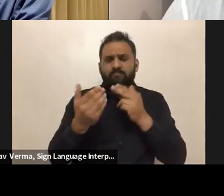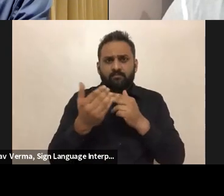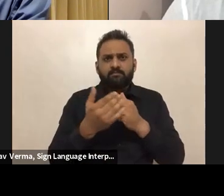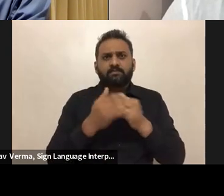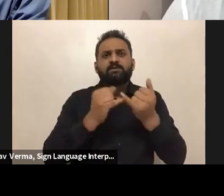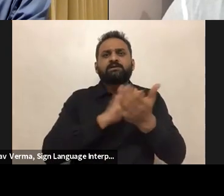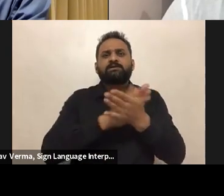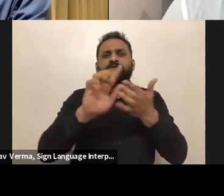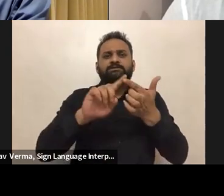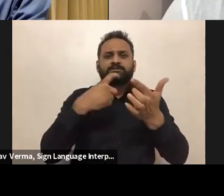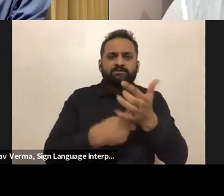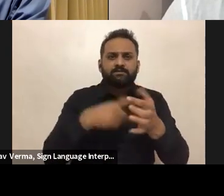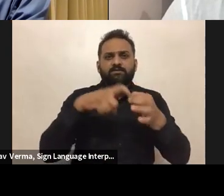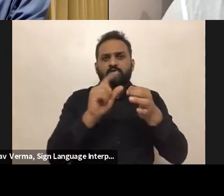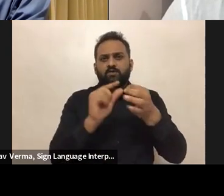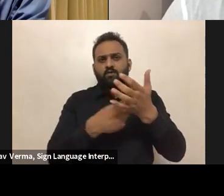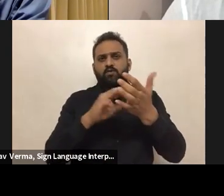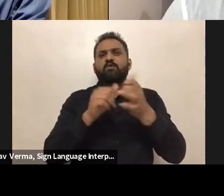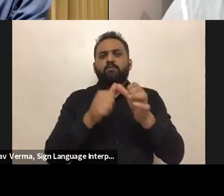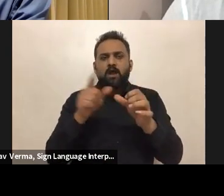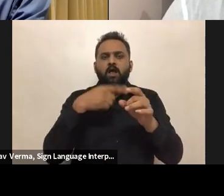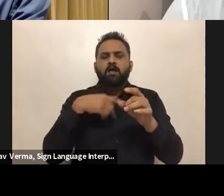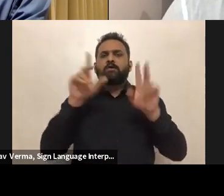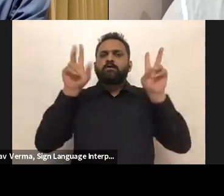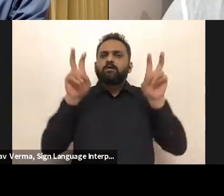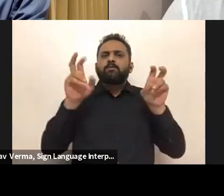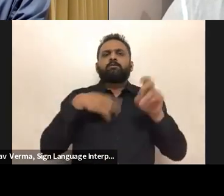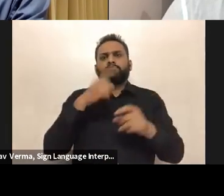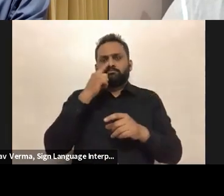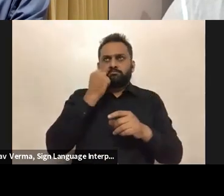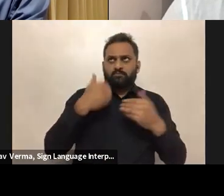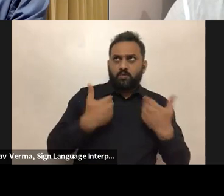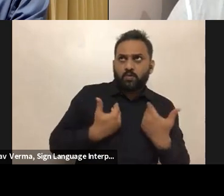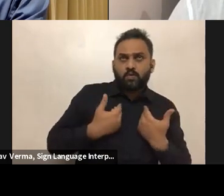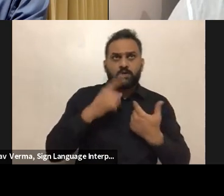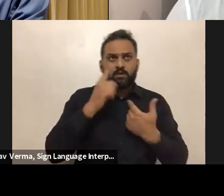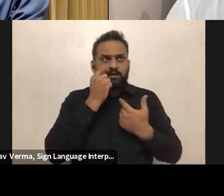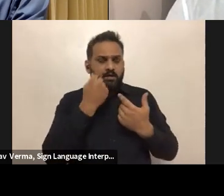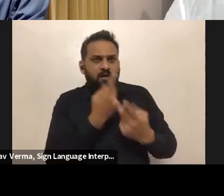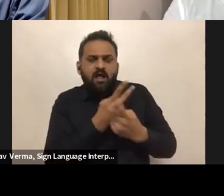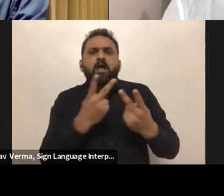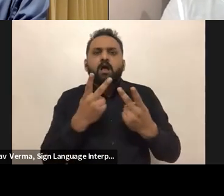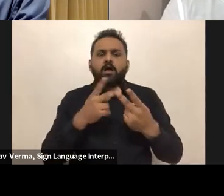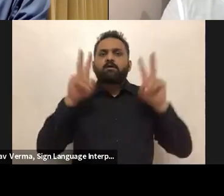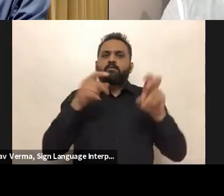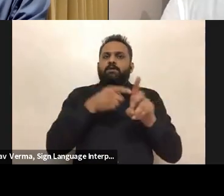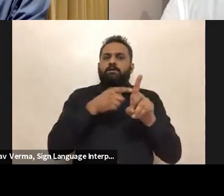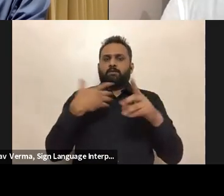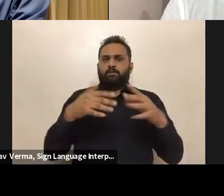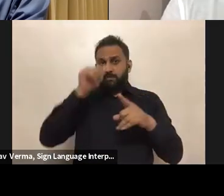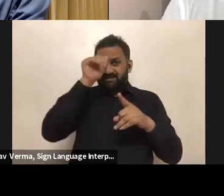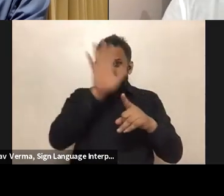with intersectionalities of sexuality, gender, identities, faith, and love, has become the first ever Indian film to